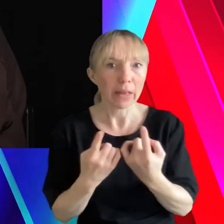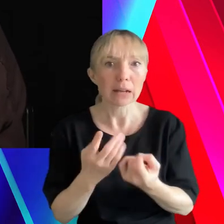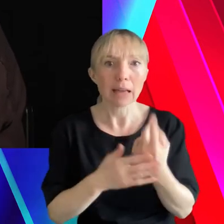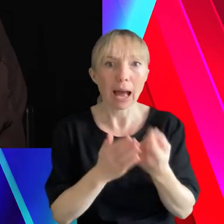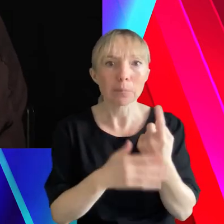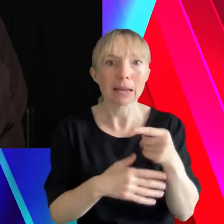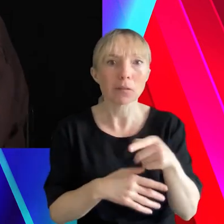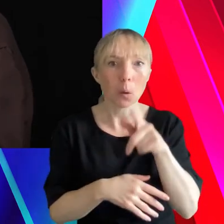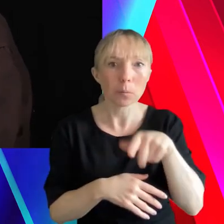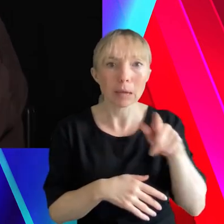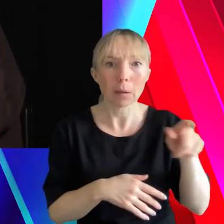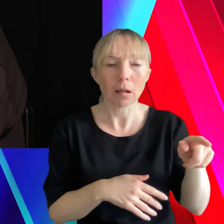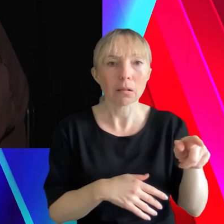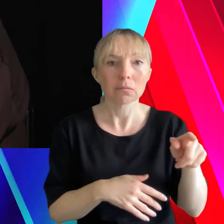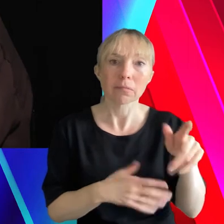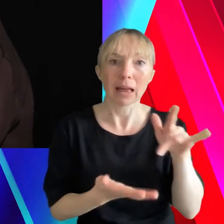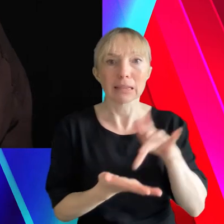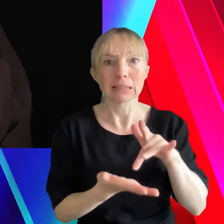purposes, the central characters. But actually,